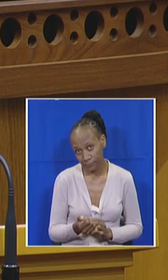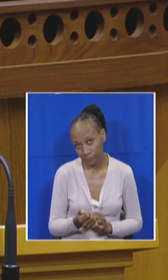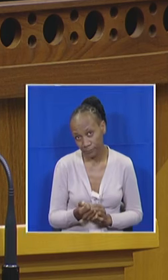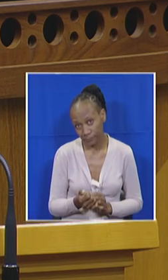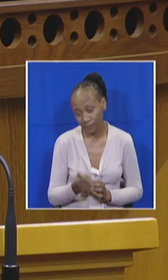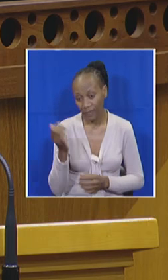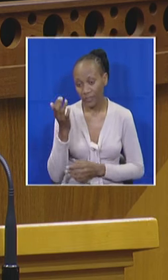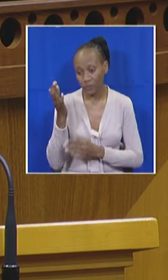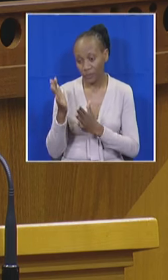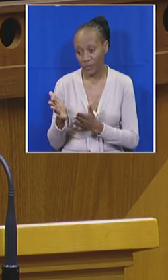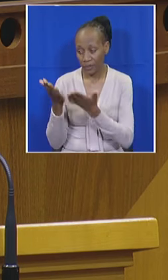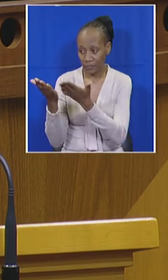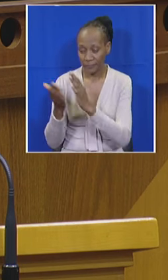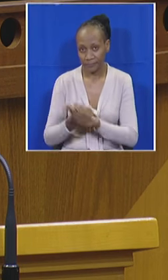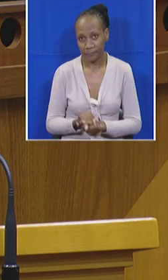Honorable Speaker,